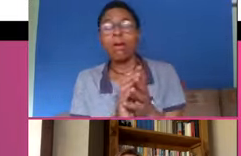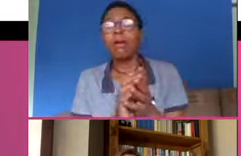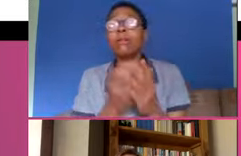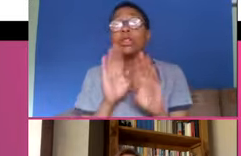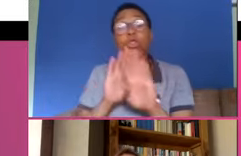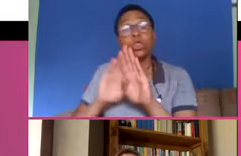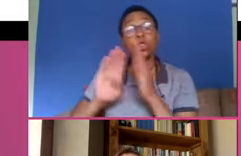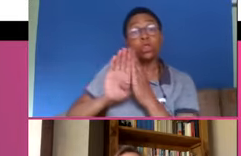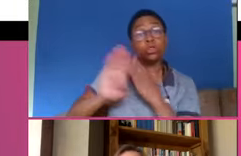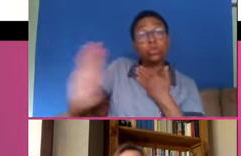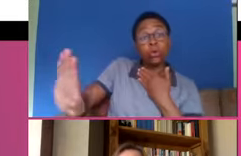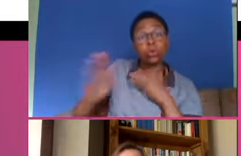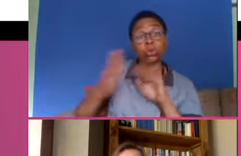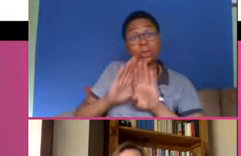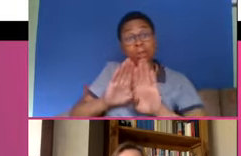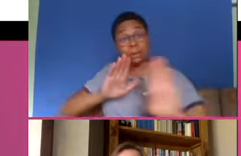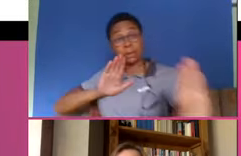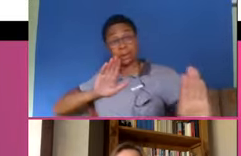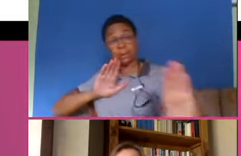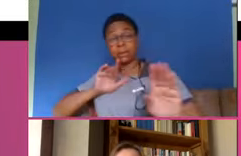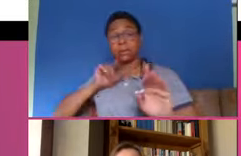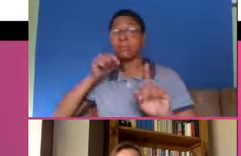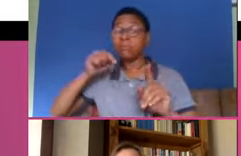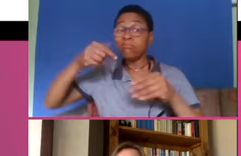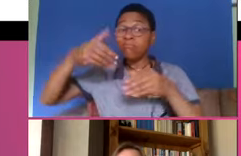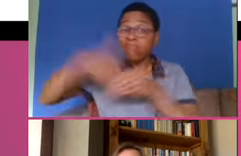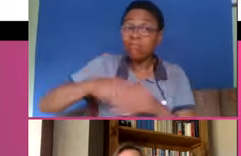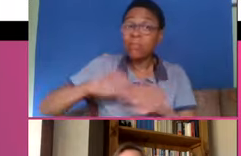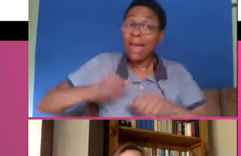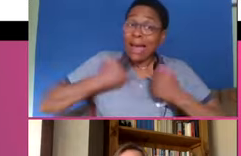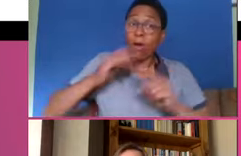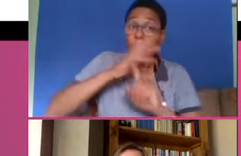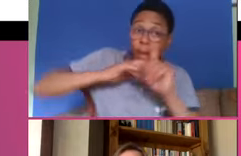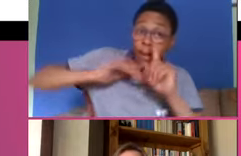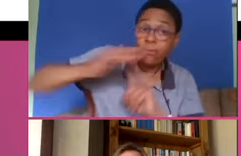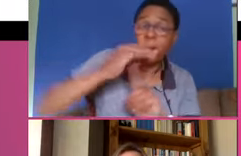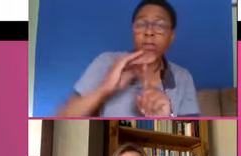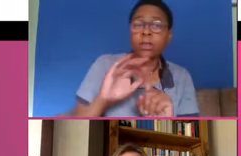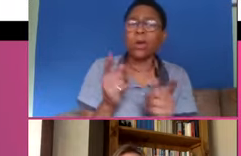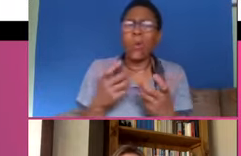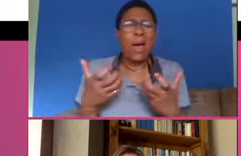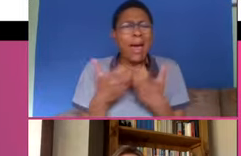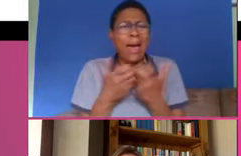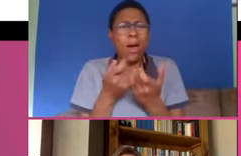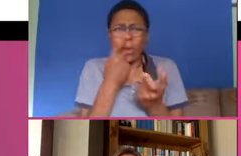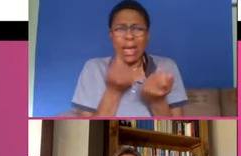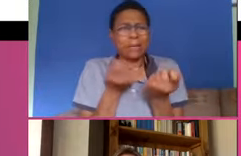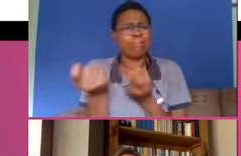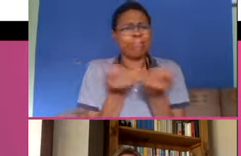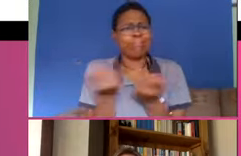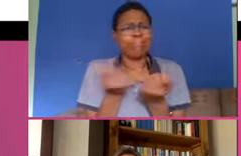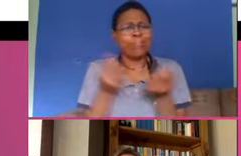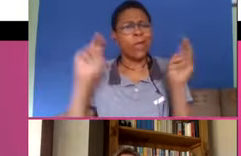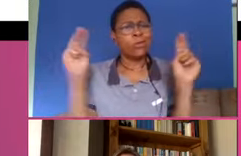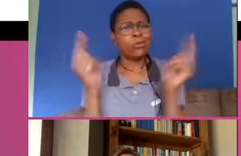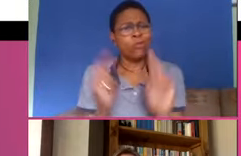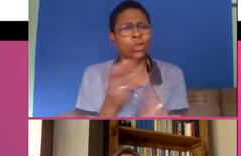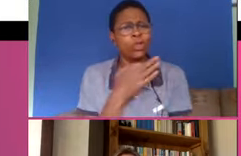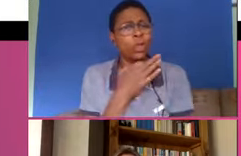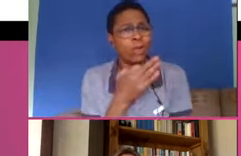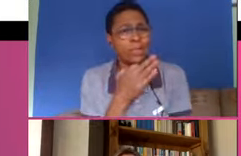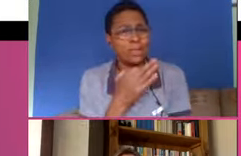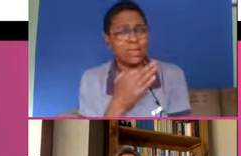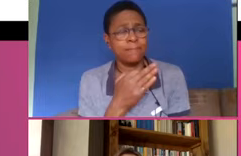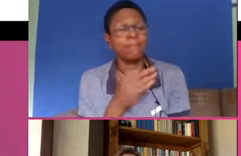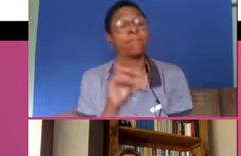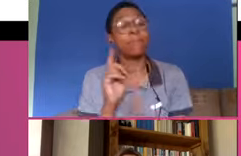in performing arts environments. So mitigating actions include reducing the number of people